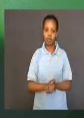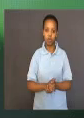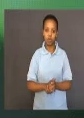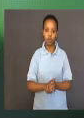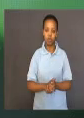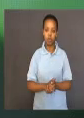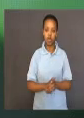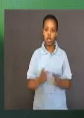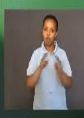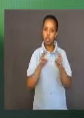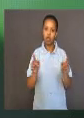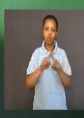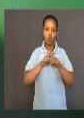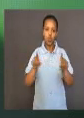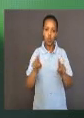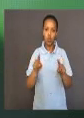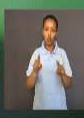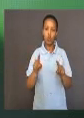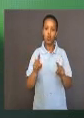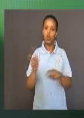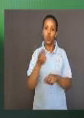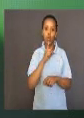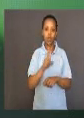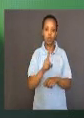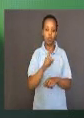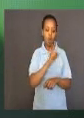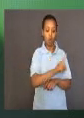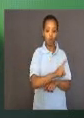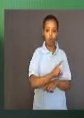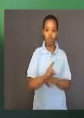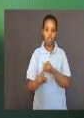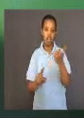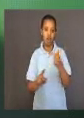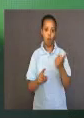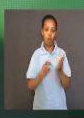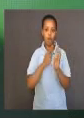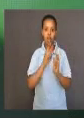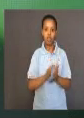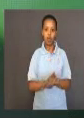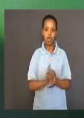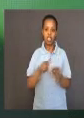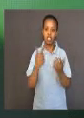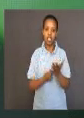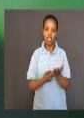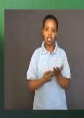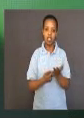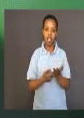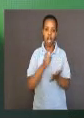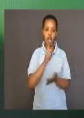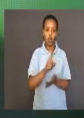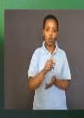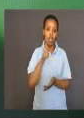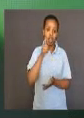They are very different from one another, though each is a valid theory in its